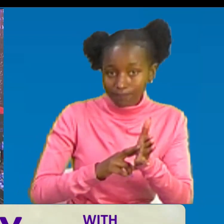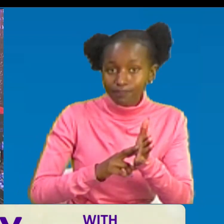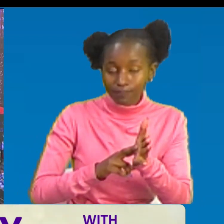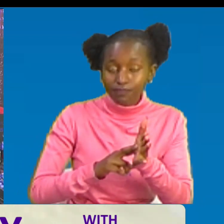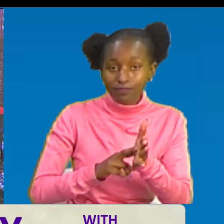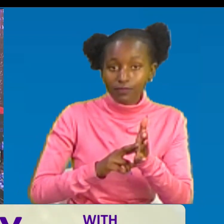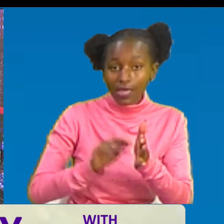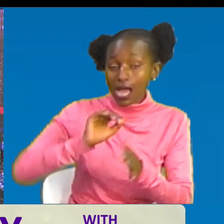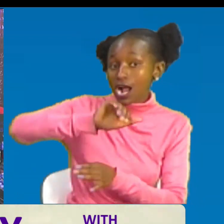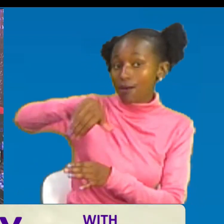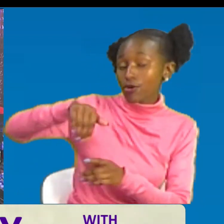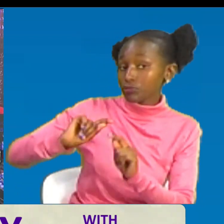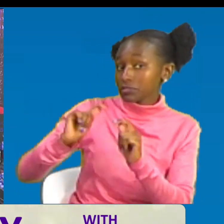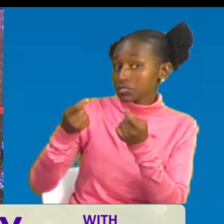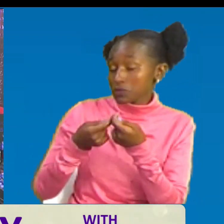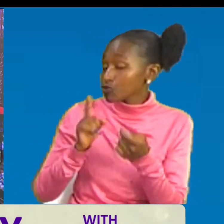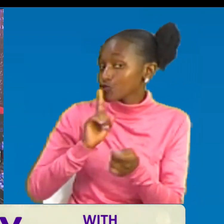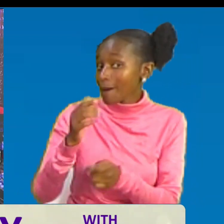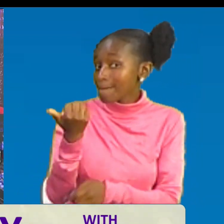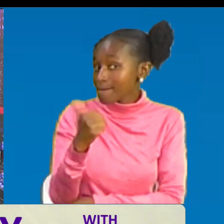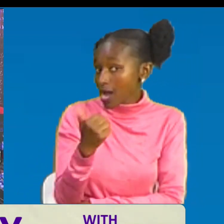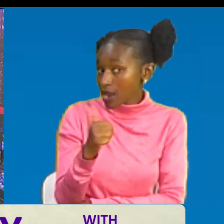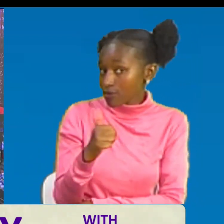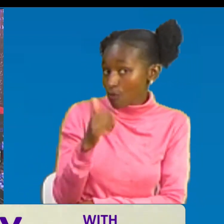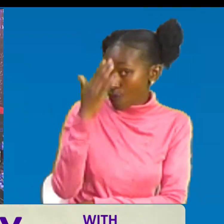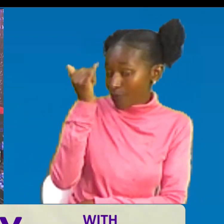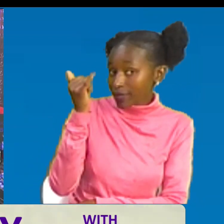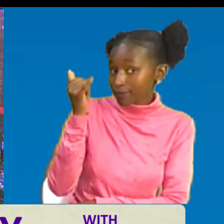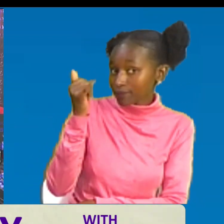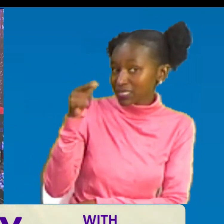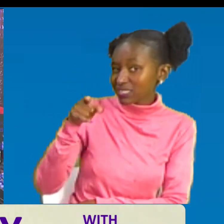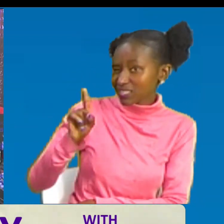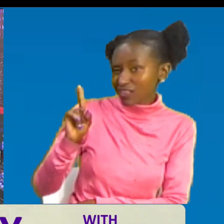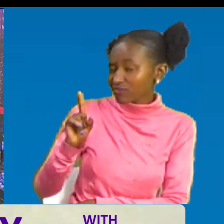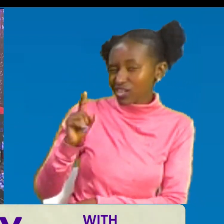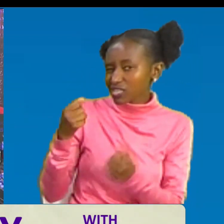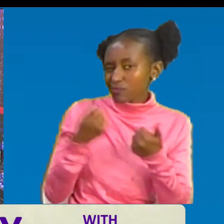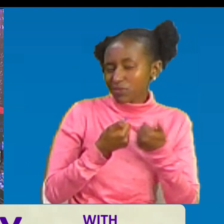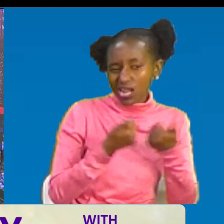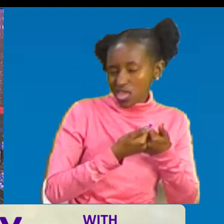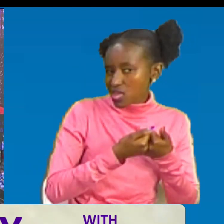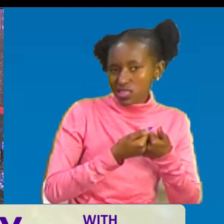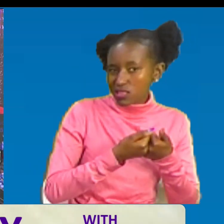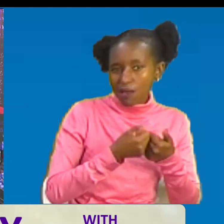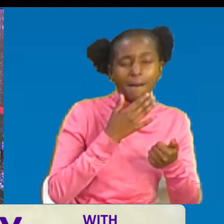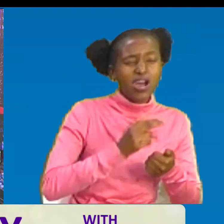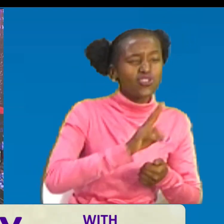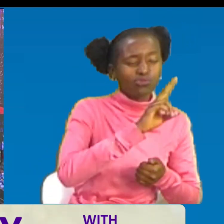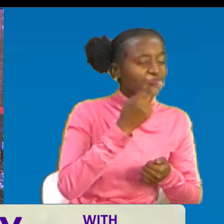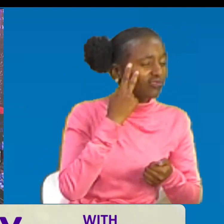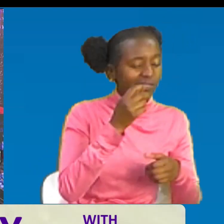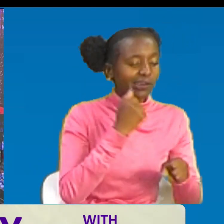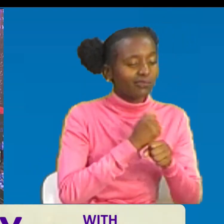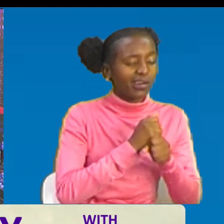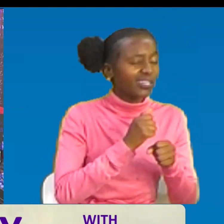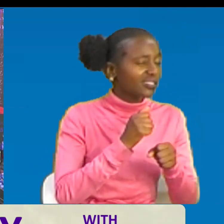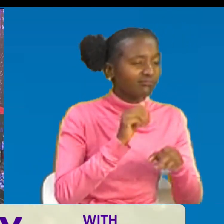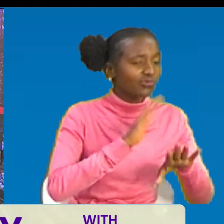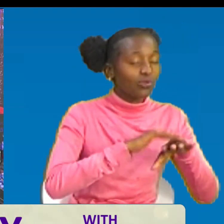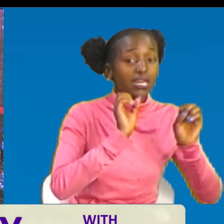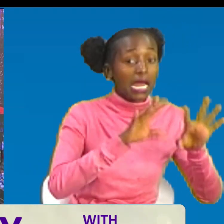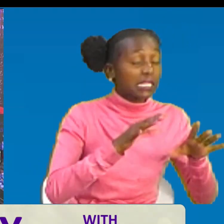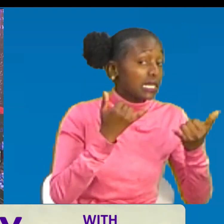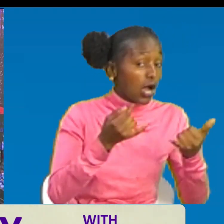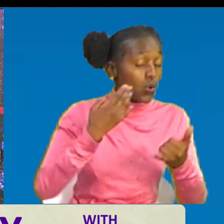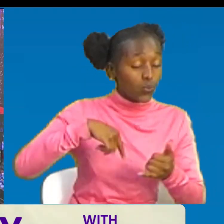the Cameroon side, the Cameroon team, because of his poor performance currently at Manchester United. He's still a doubt whether